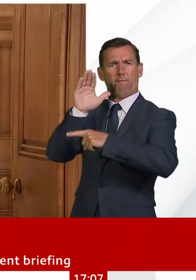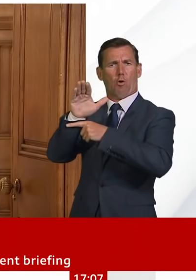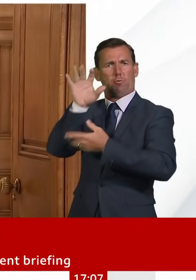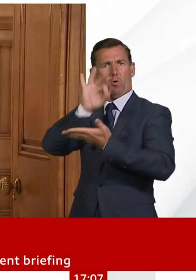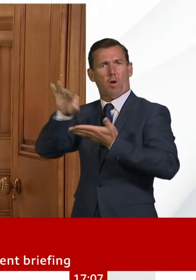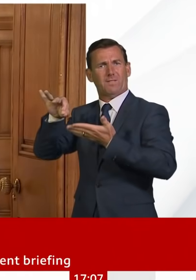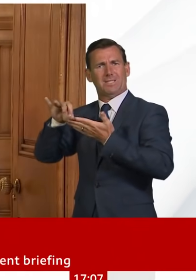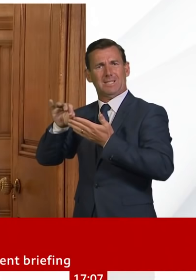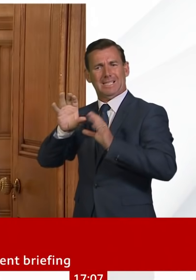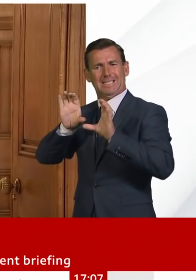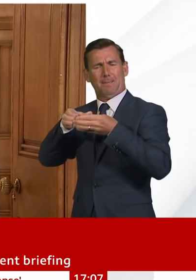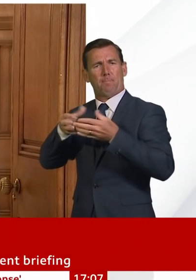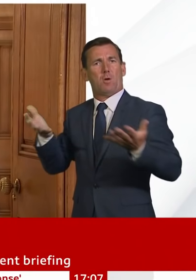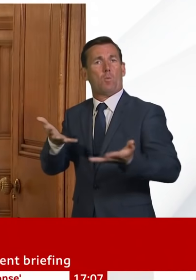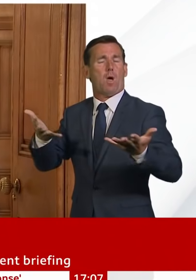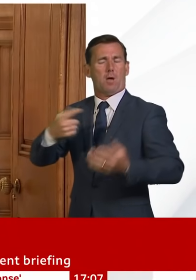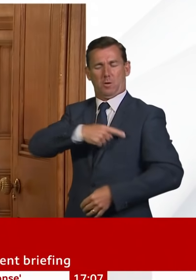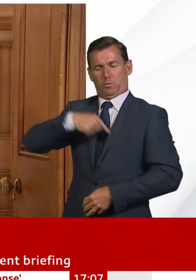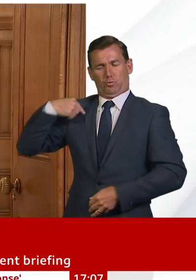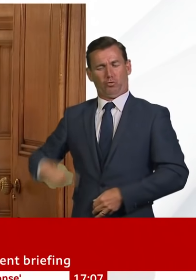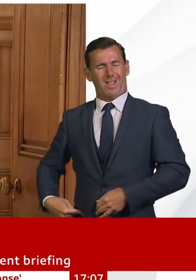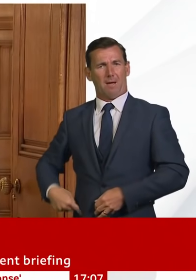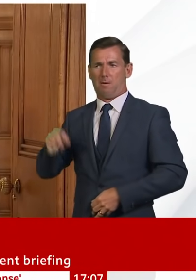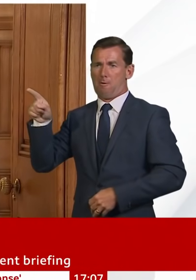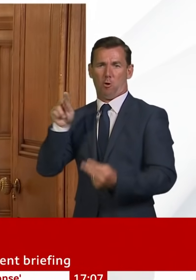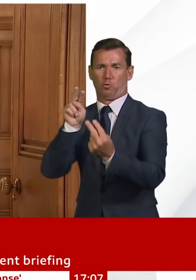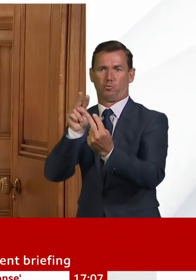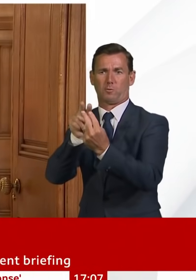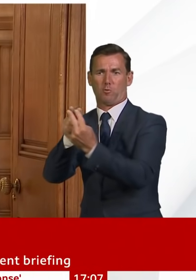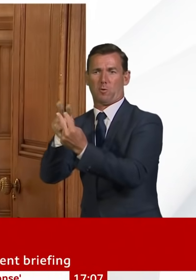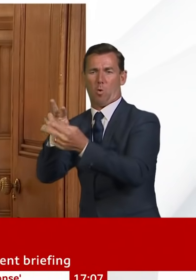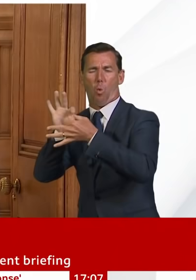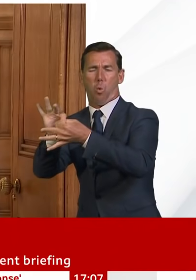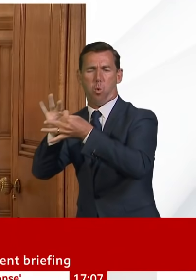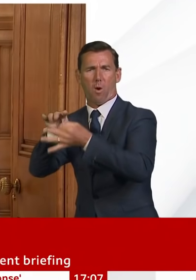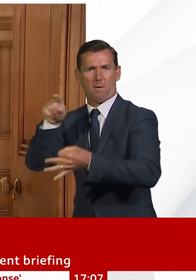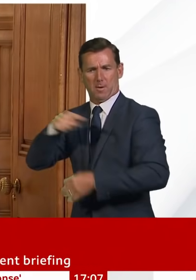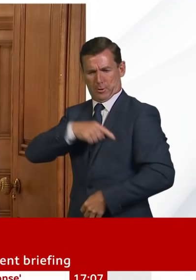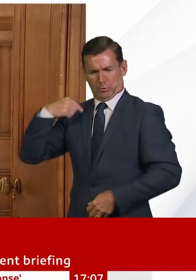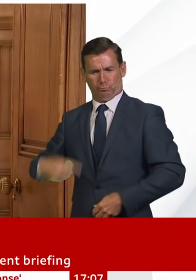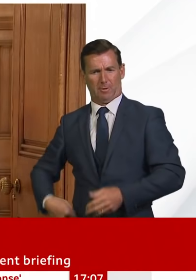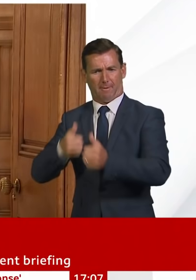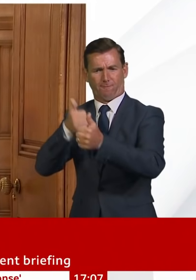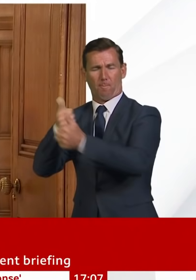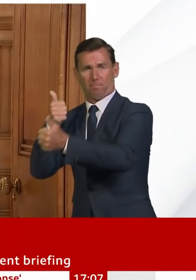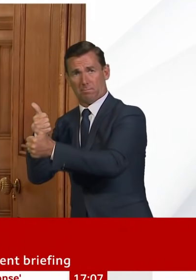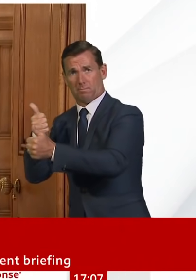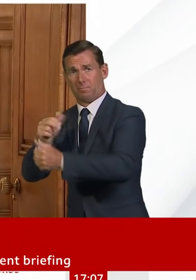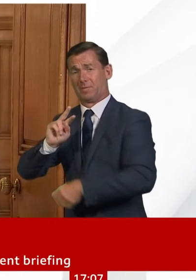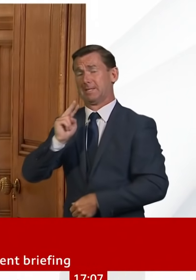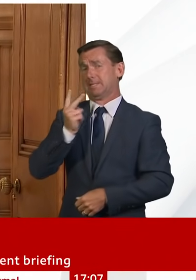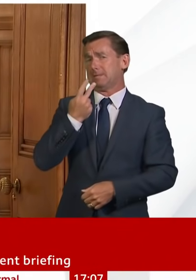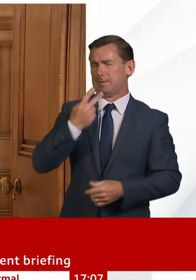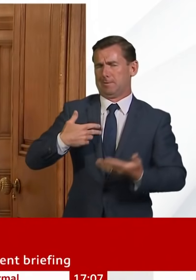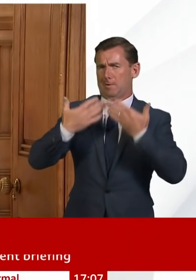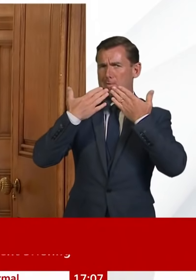in China, for the incredible work making these connections. I also want to thank the enormous response we've had from our appeal for companies to